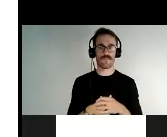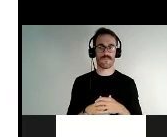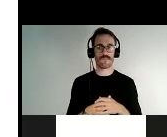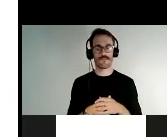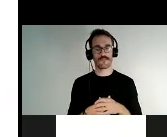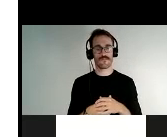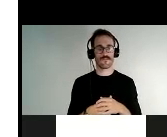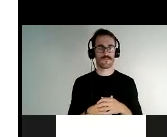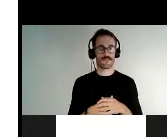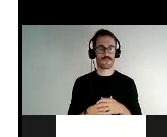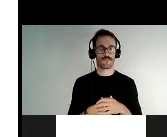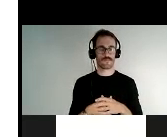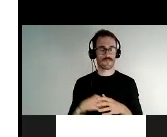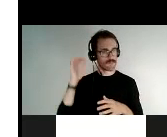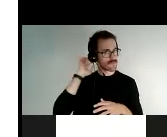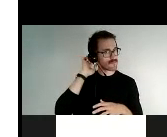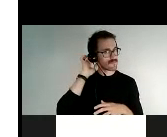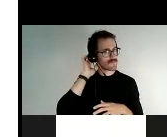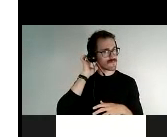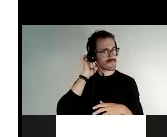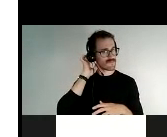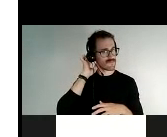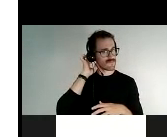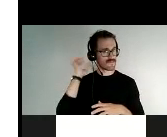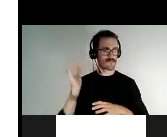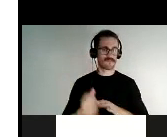Let's see, where are